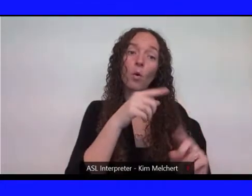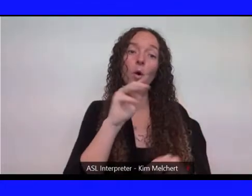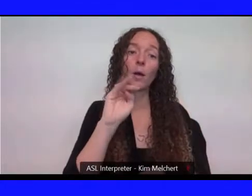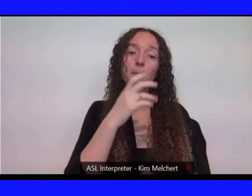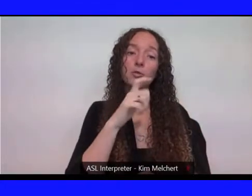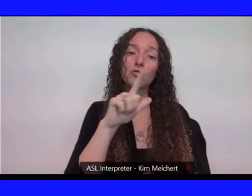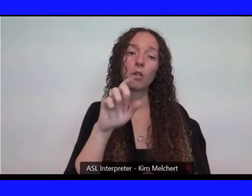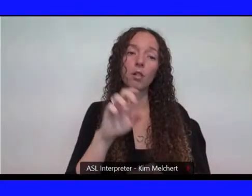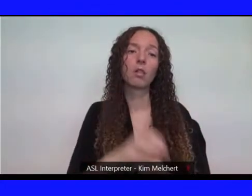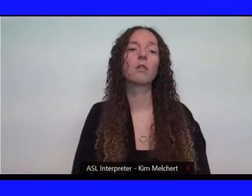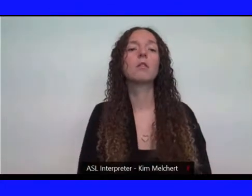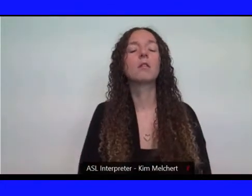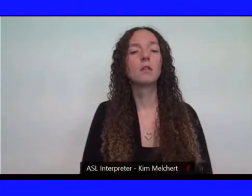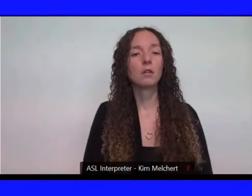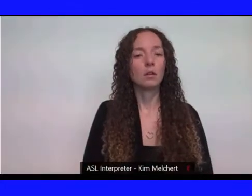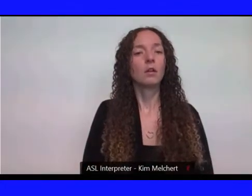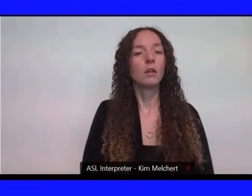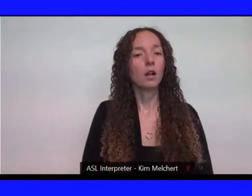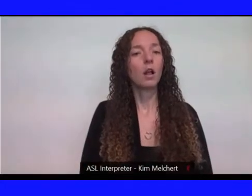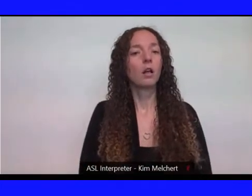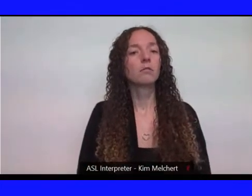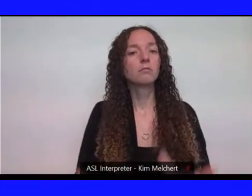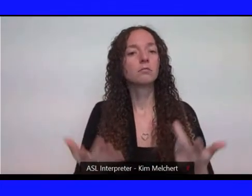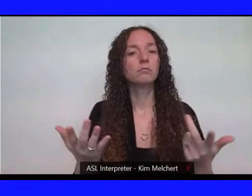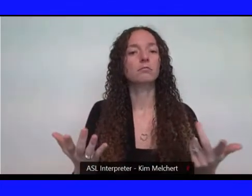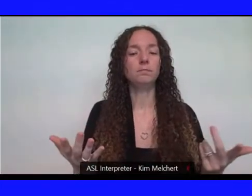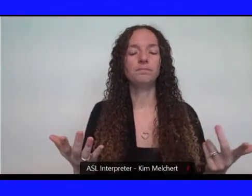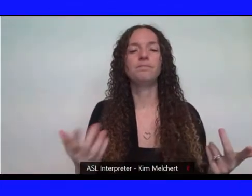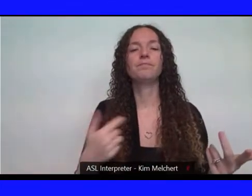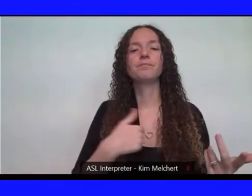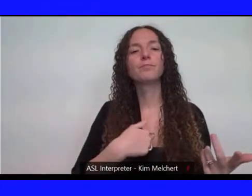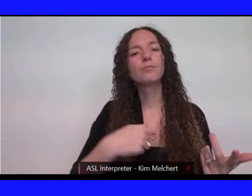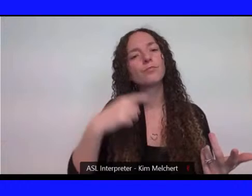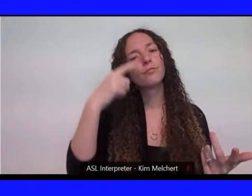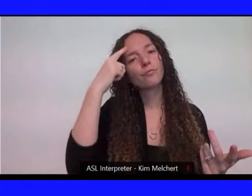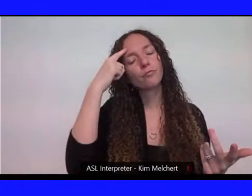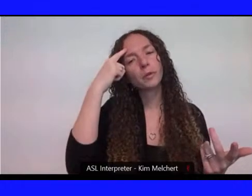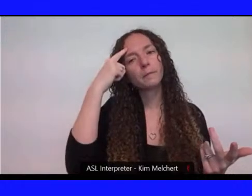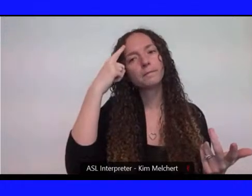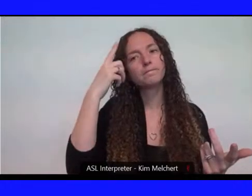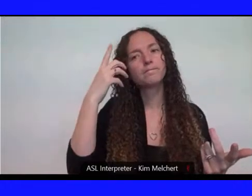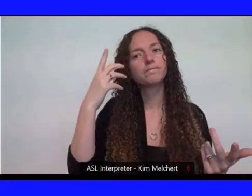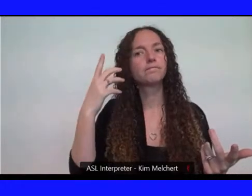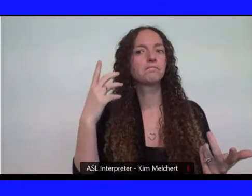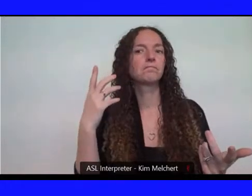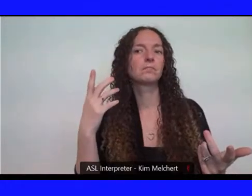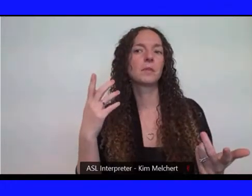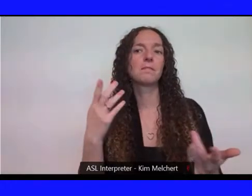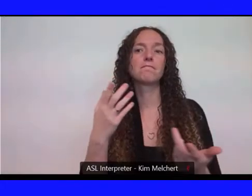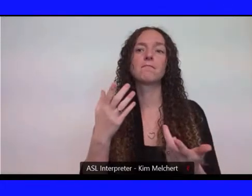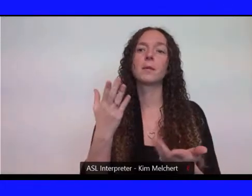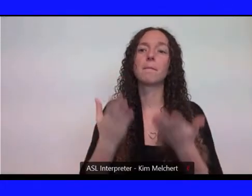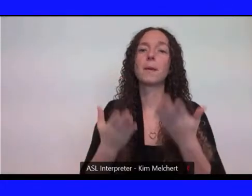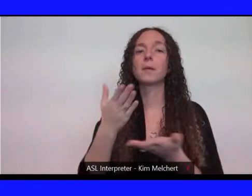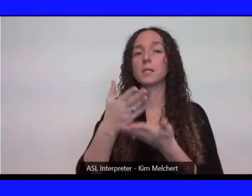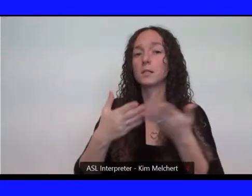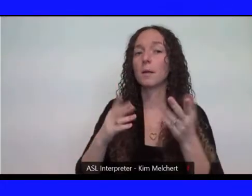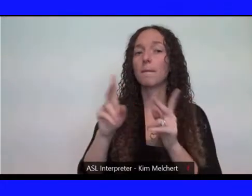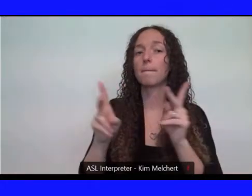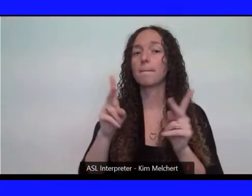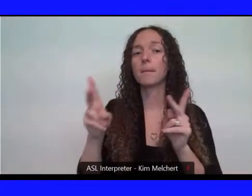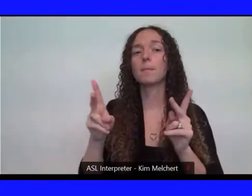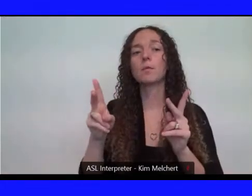and it's Hillary and the entire team, Alex, who are getting us this data. But it's Mitch's vision, it's